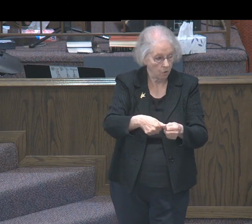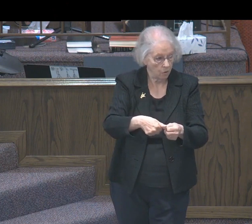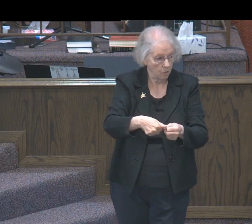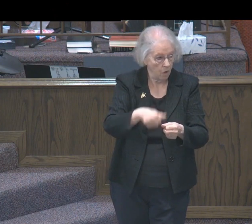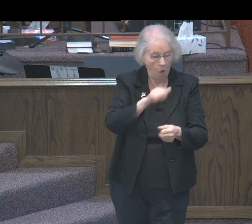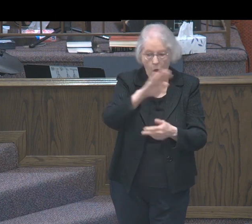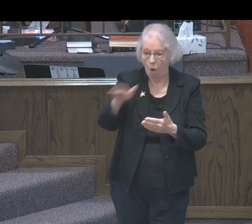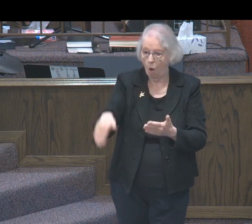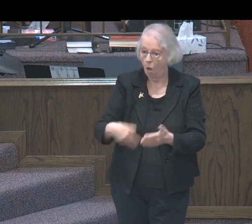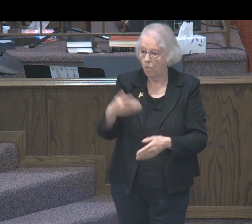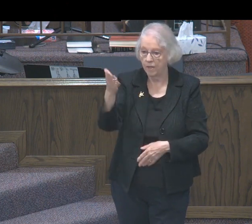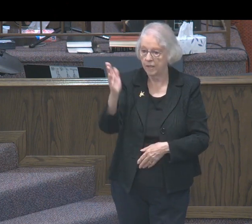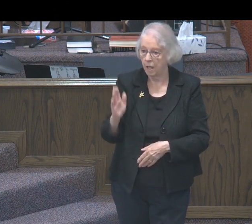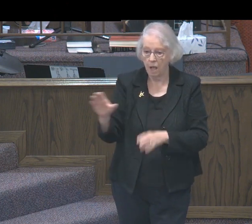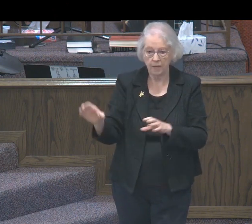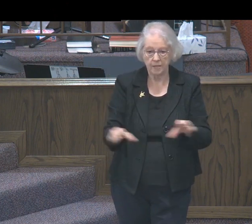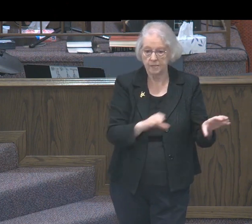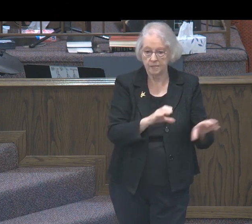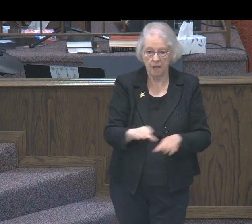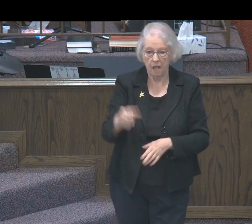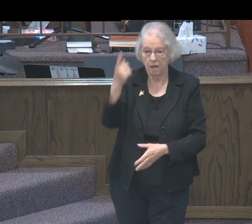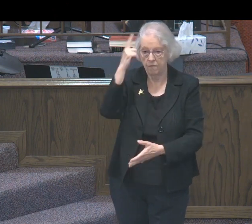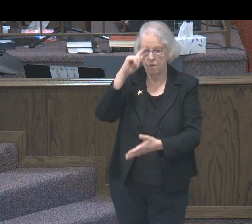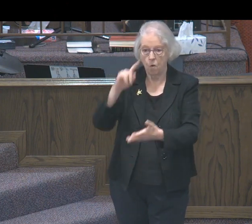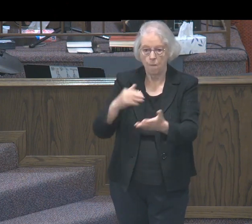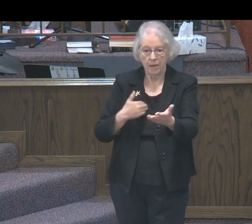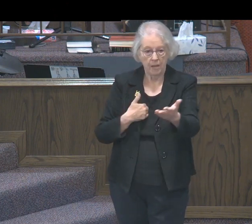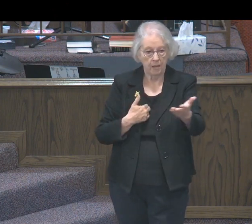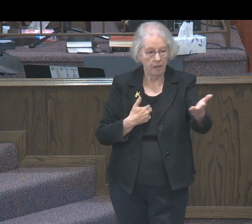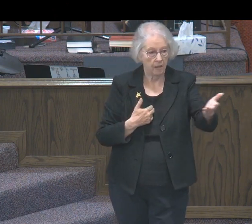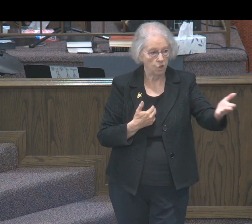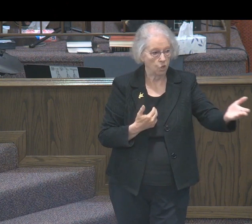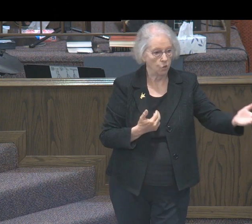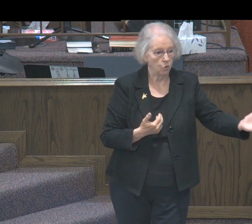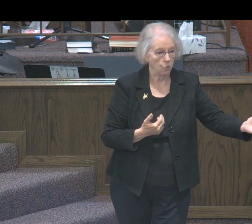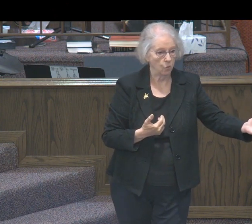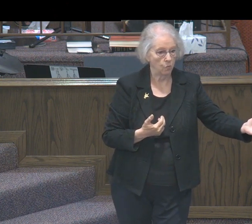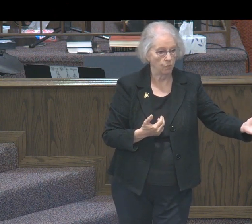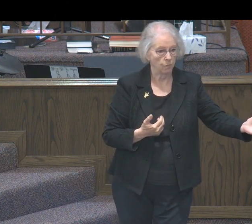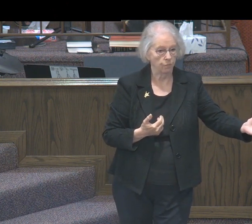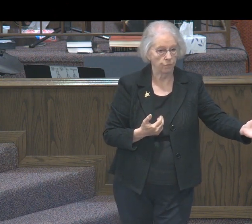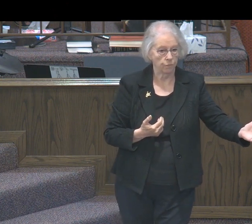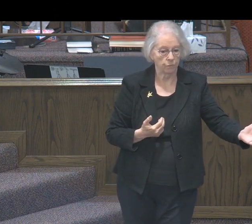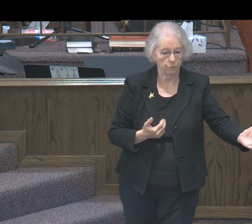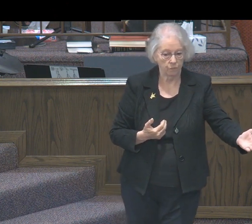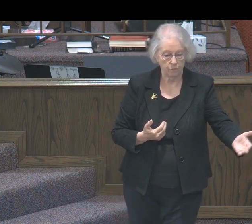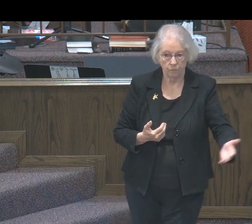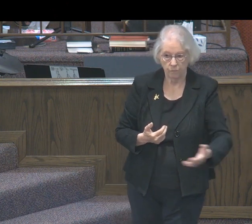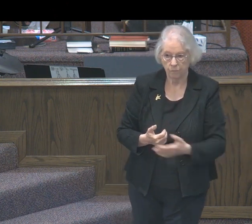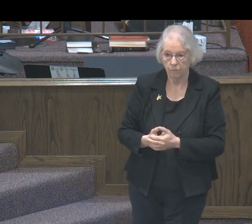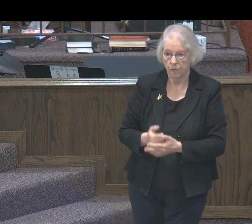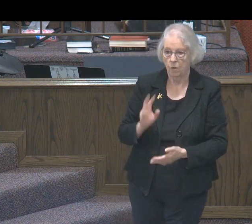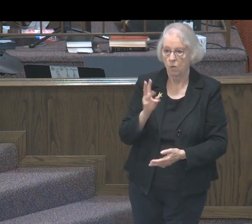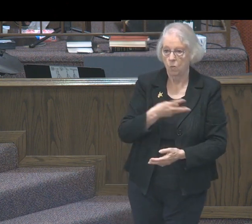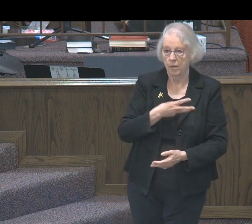We do that here with this song over and over as we